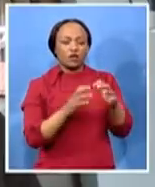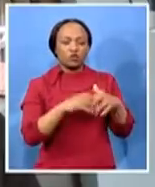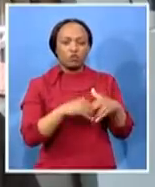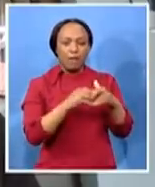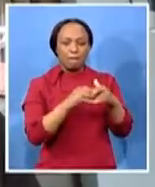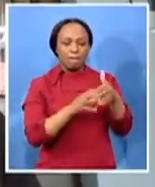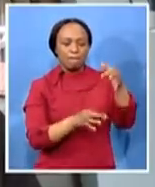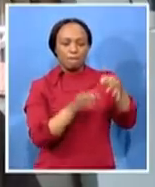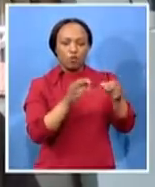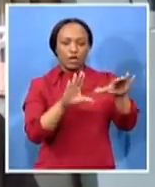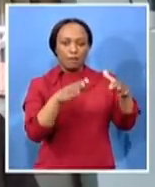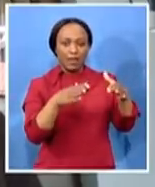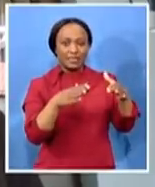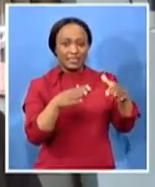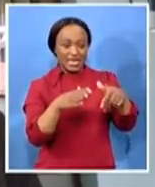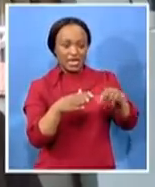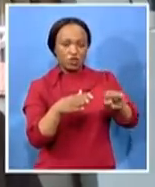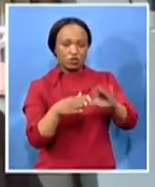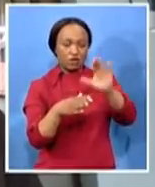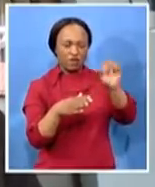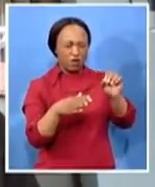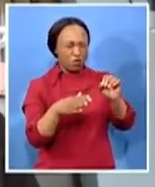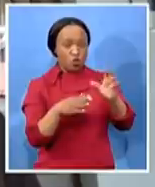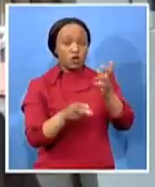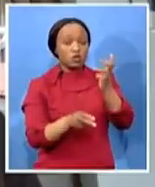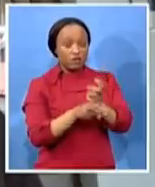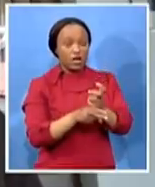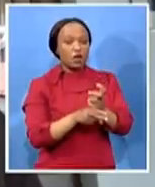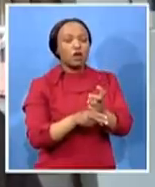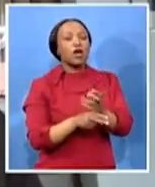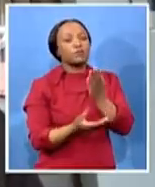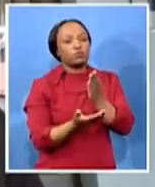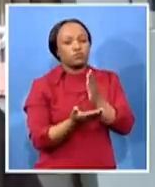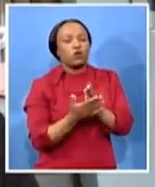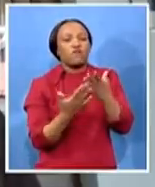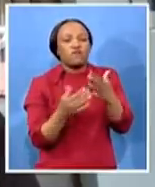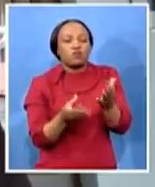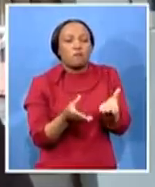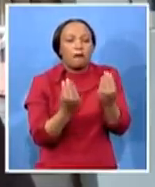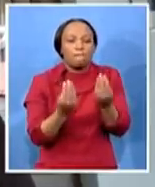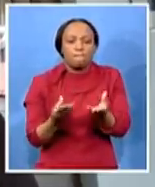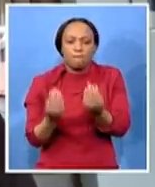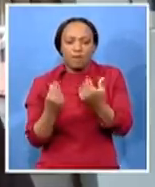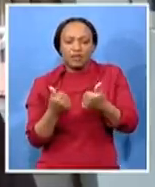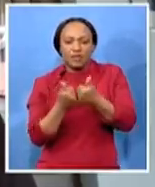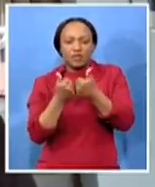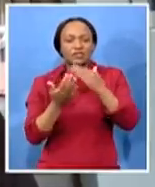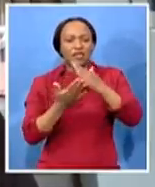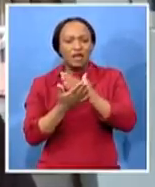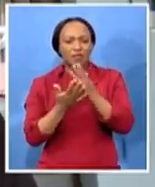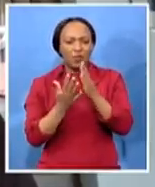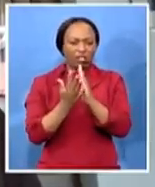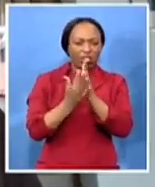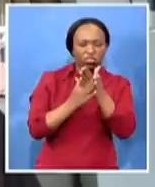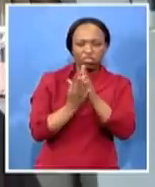many challenges. There are people who are also going to at least infiltrate his party. Even state institutions may be used